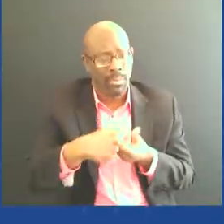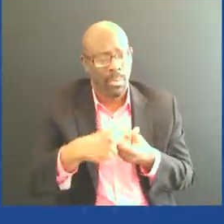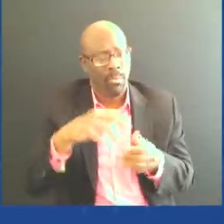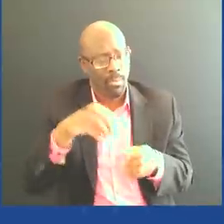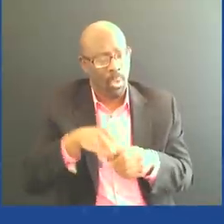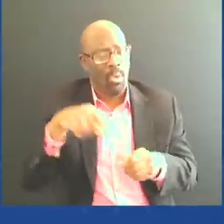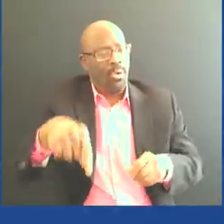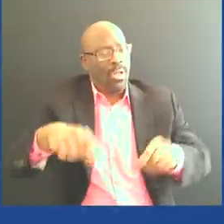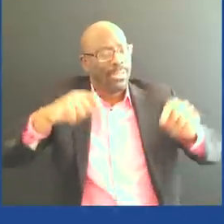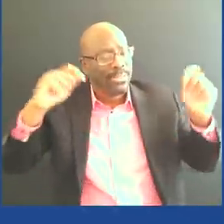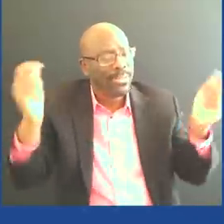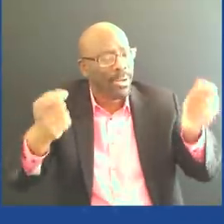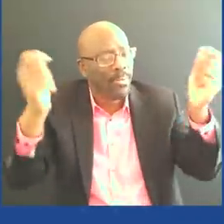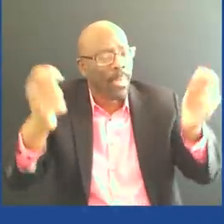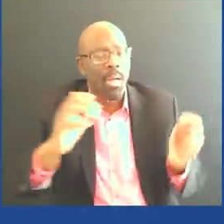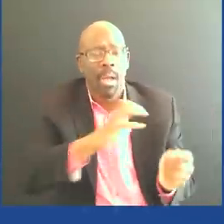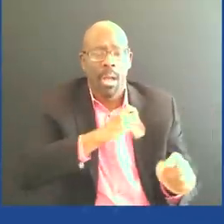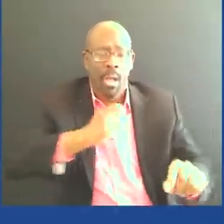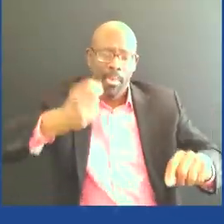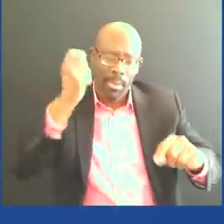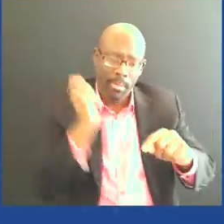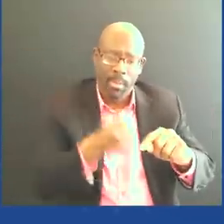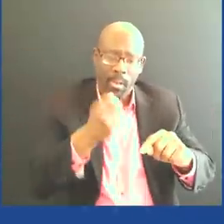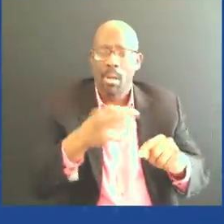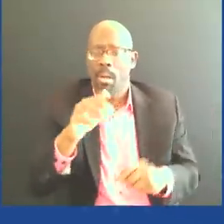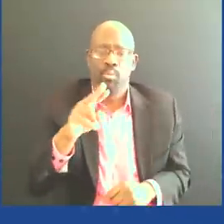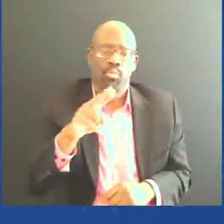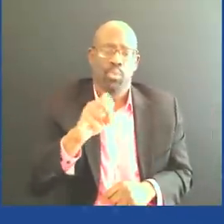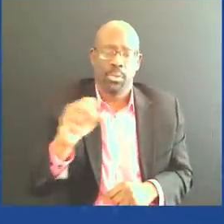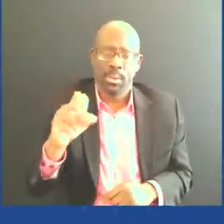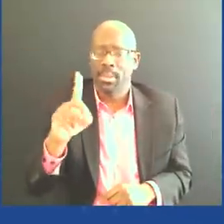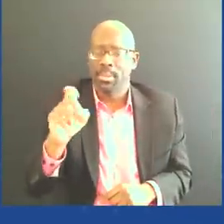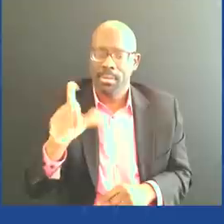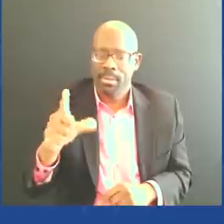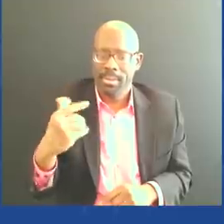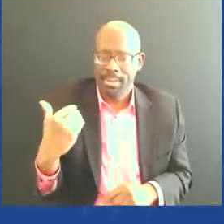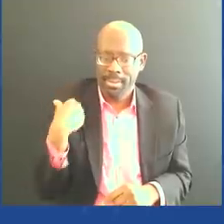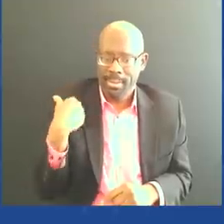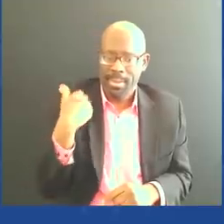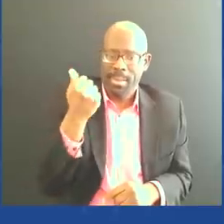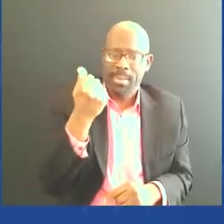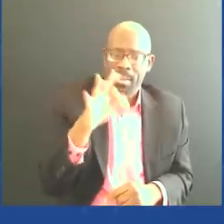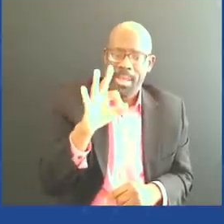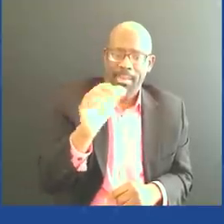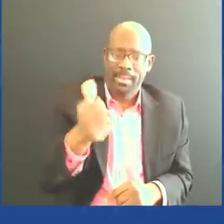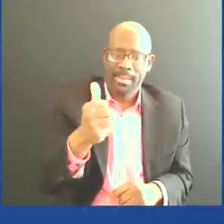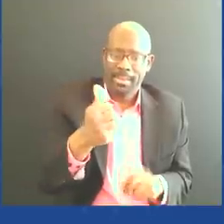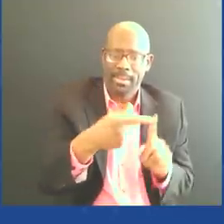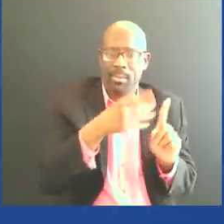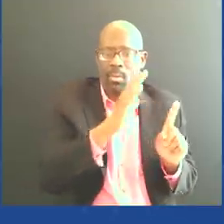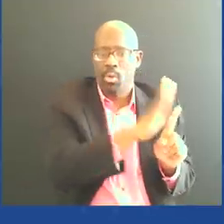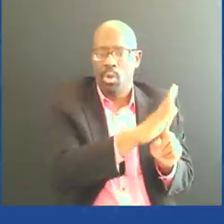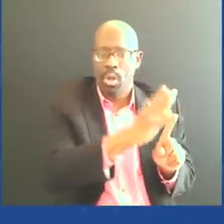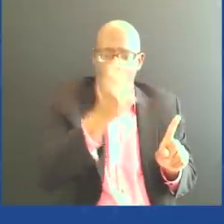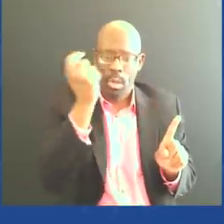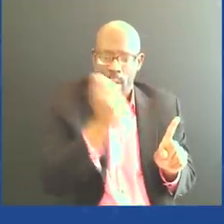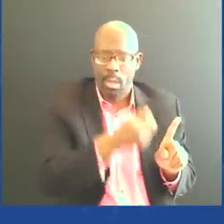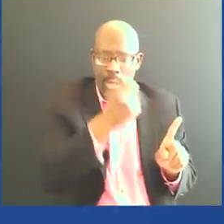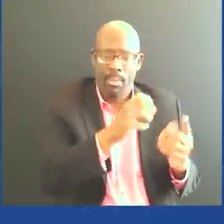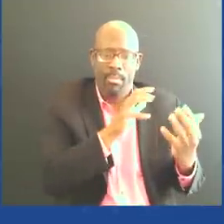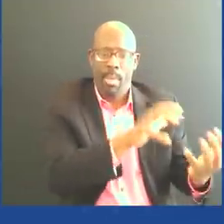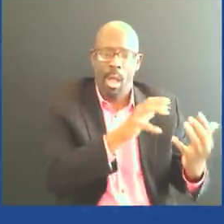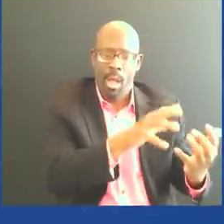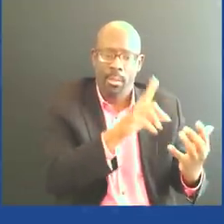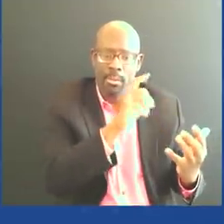Delaware. In 1910, shortly following her commissioning, the battleship Delaware visited the port of Wilmington to